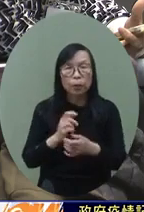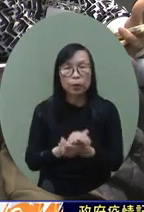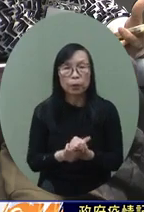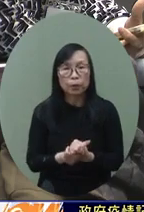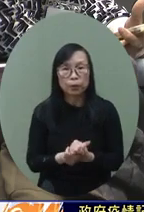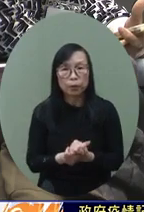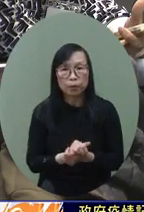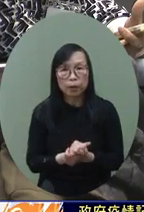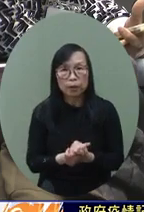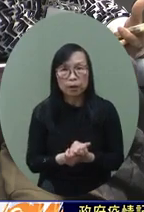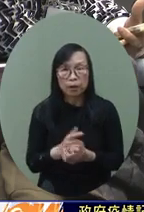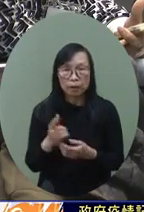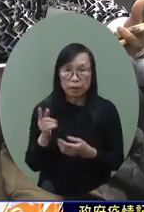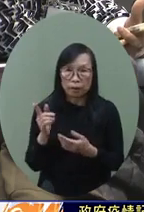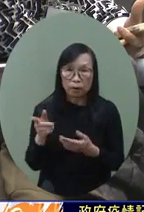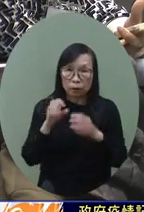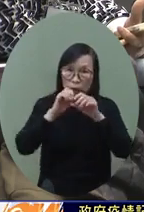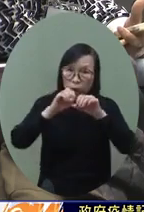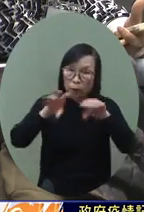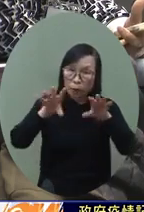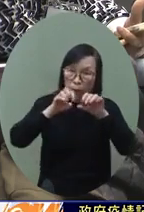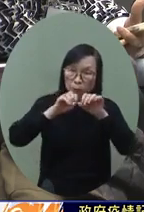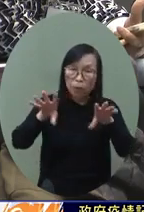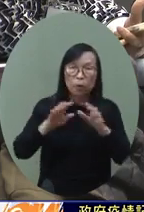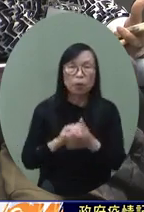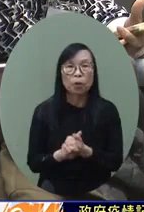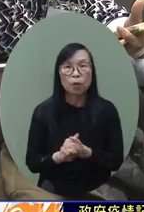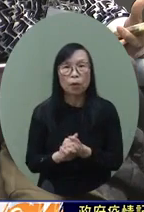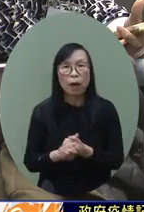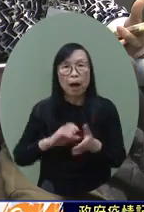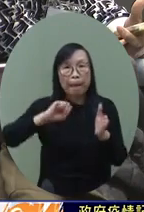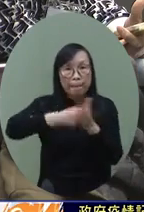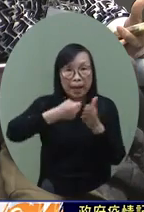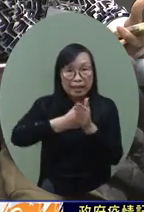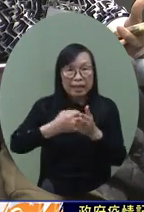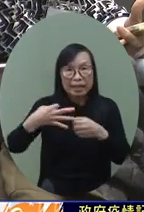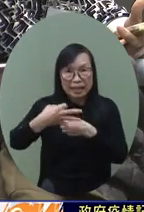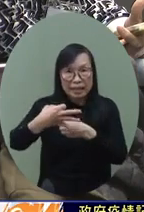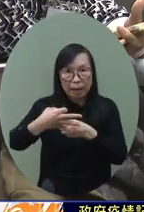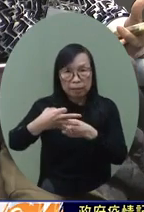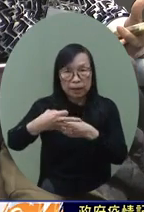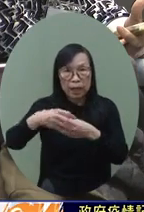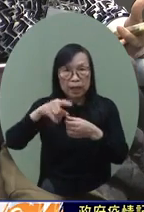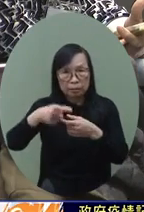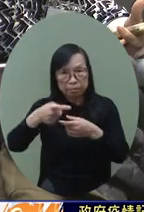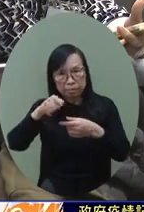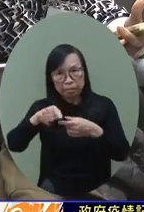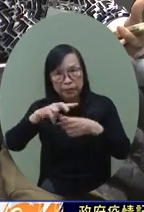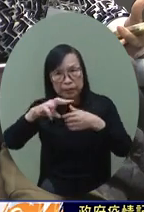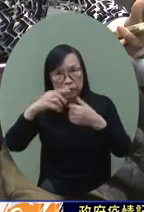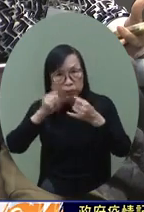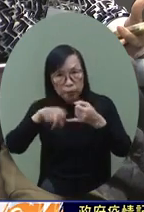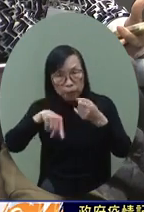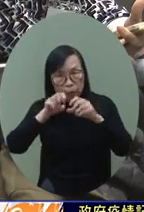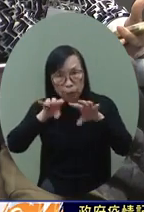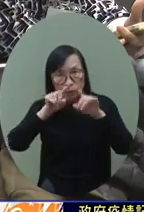in Brazil, maybe 11 or 12 hours later. But there's also speculation that it could be postponed yet